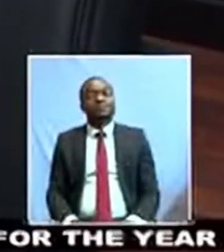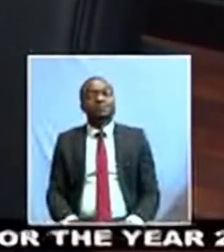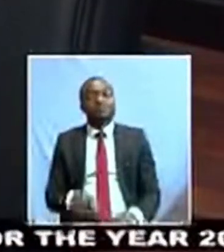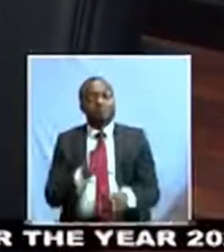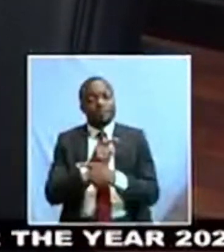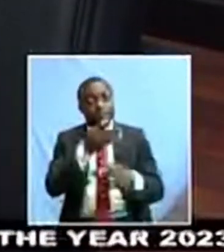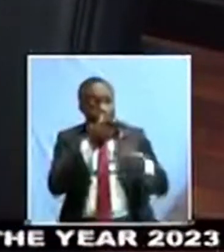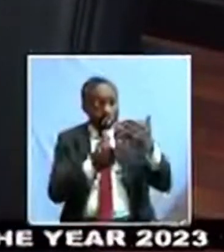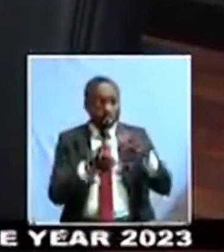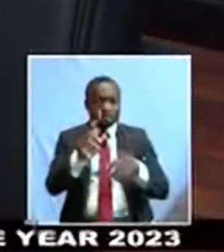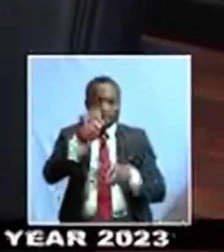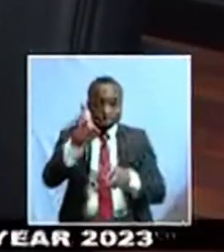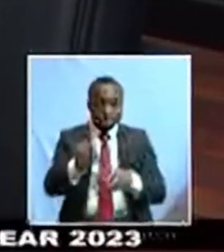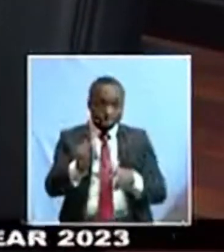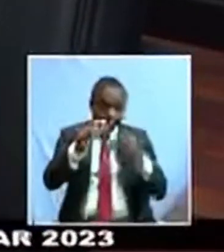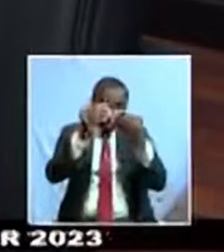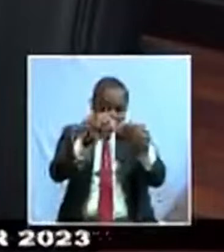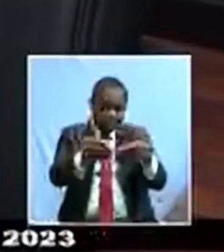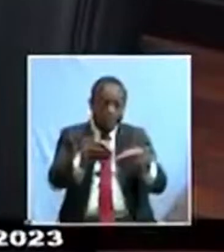just these questions.